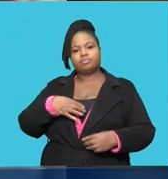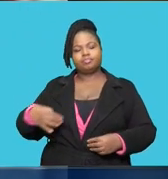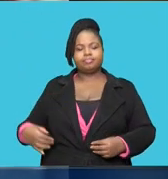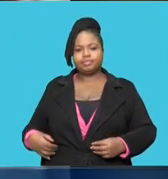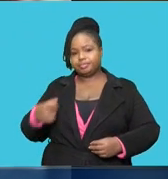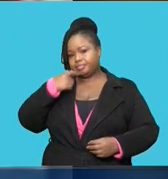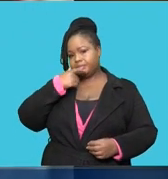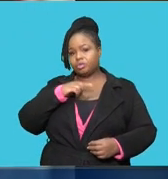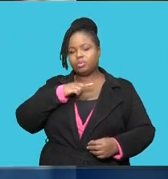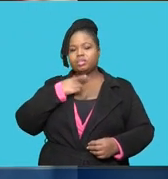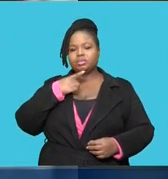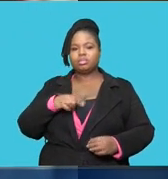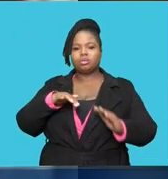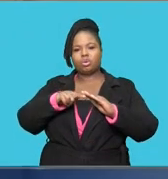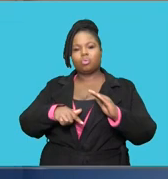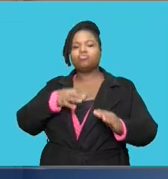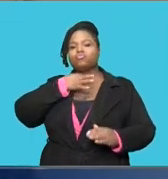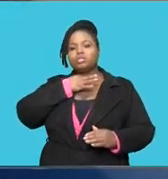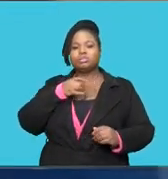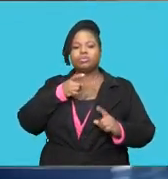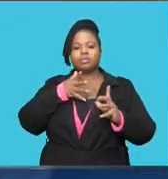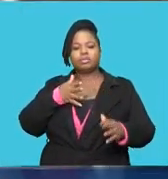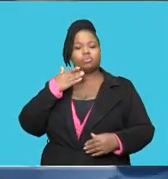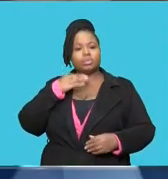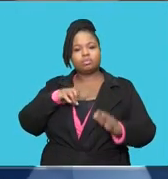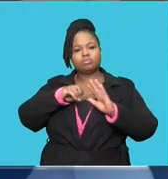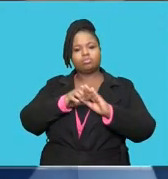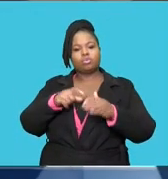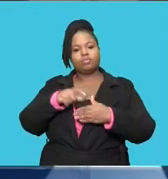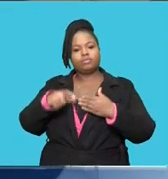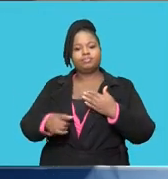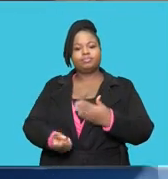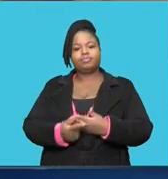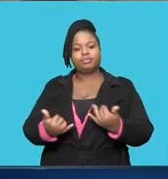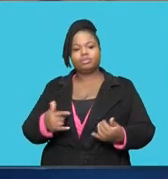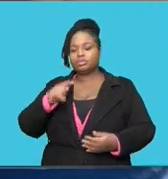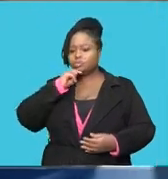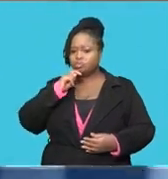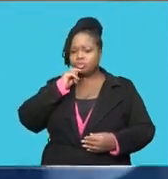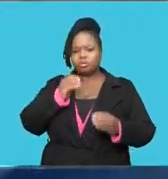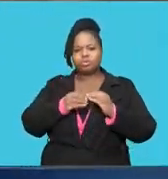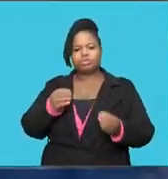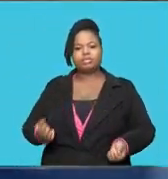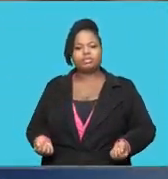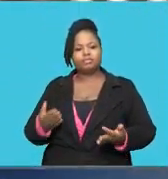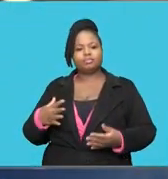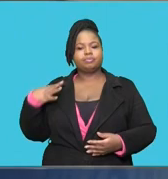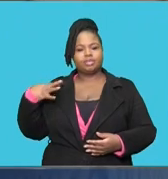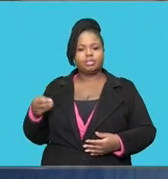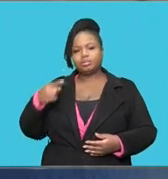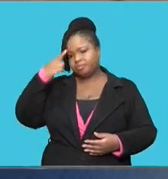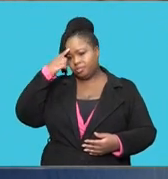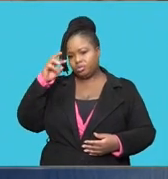Cyril Ramaphosa to low-risk offenders. During a press conference held this morning, Correctional Services Minister Ronald Lamola